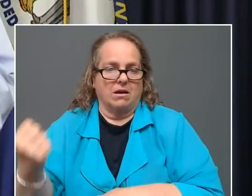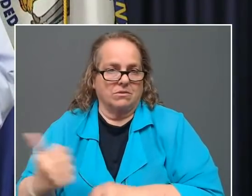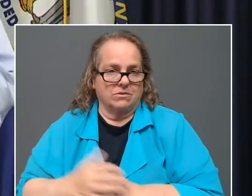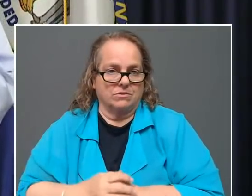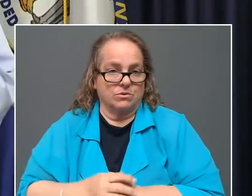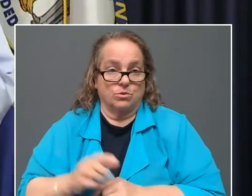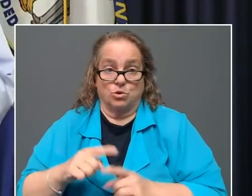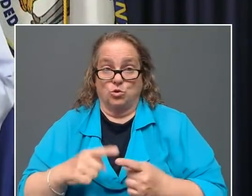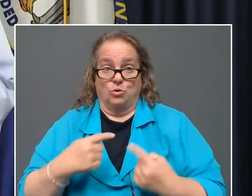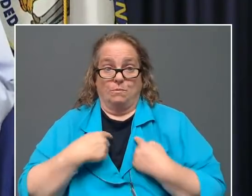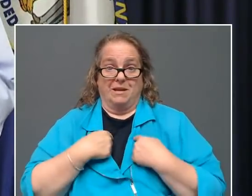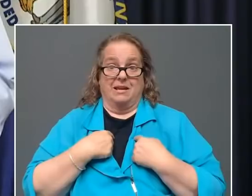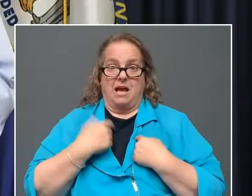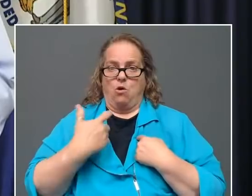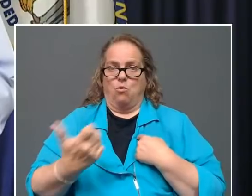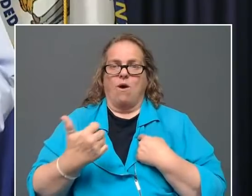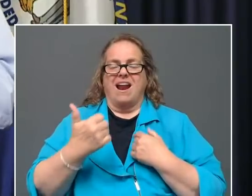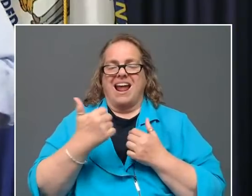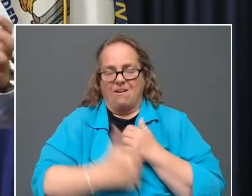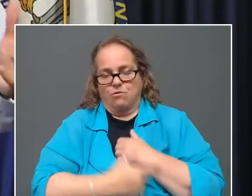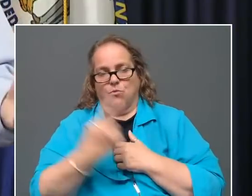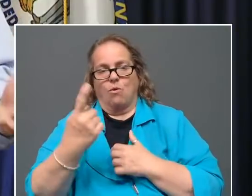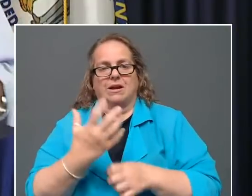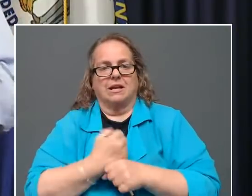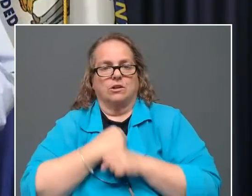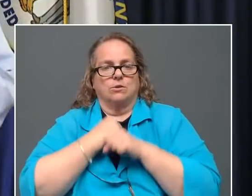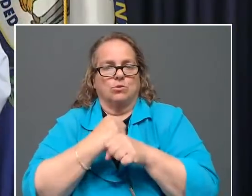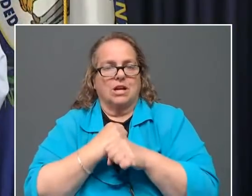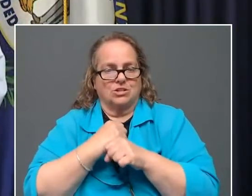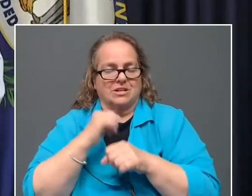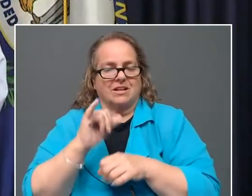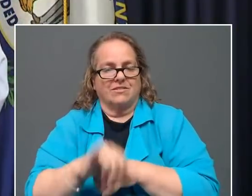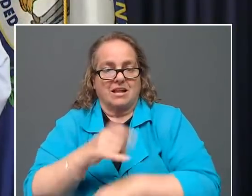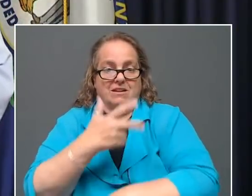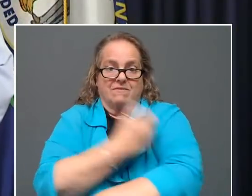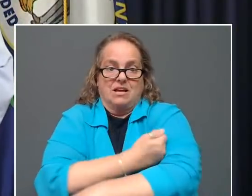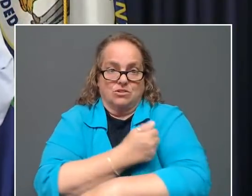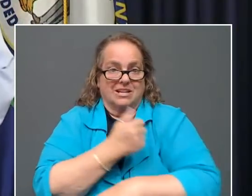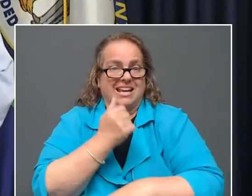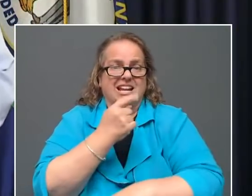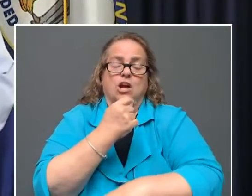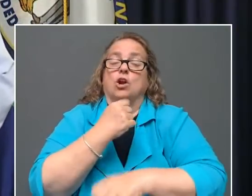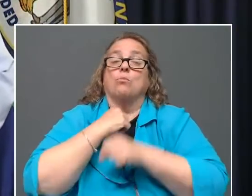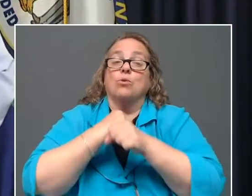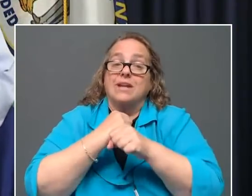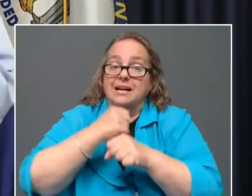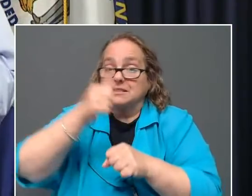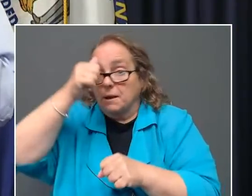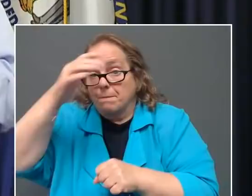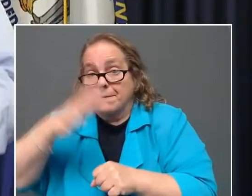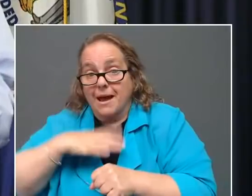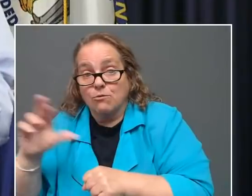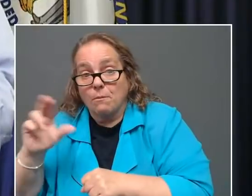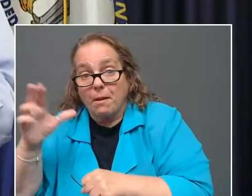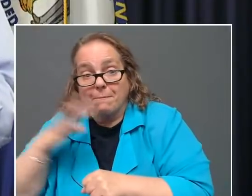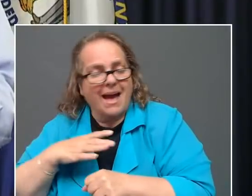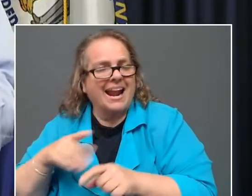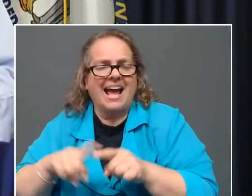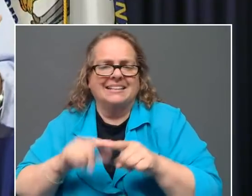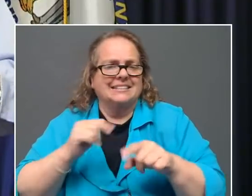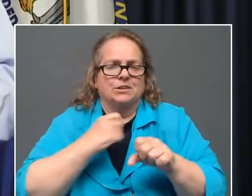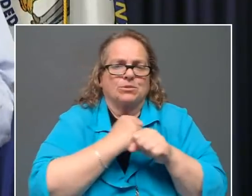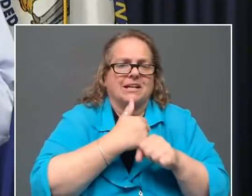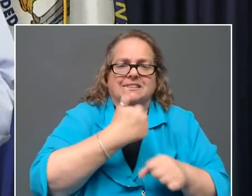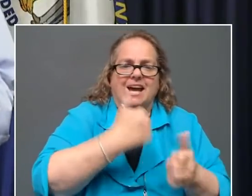protection that a vaccine provides. It protects a Republican man as much as it protects anybody else. So whatever education we need